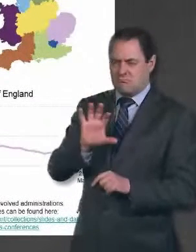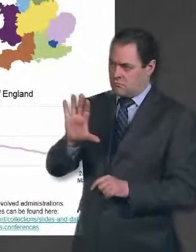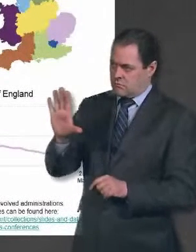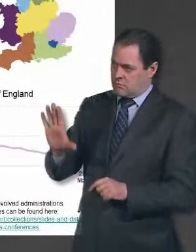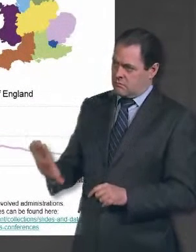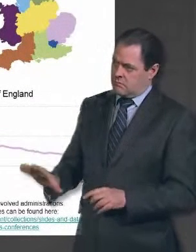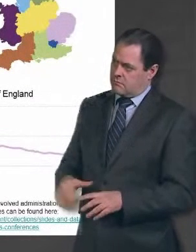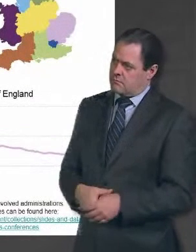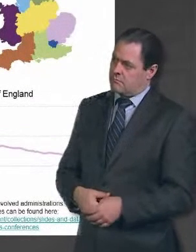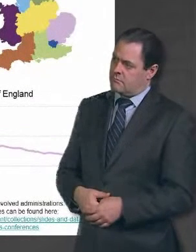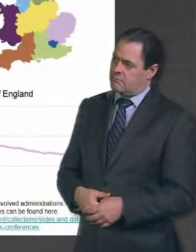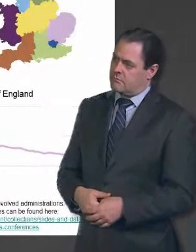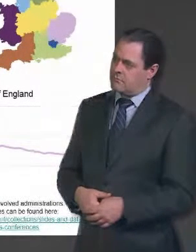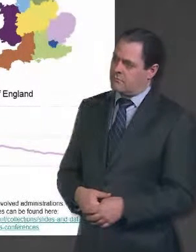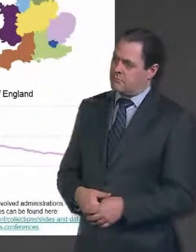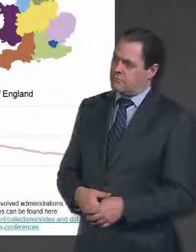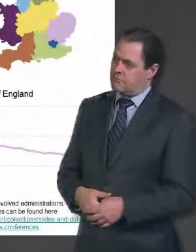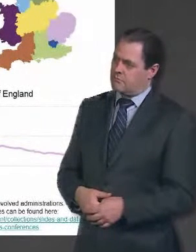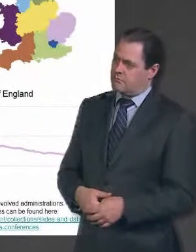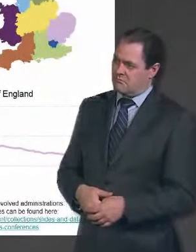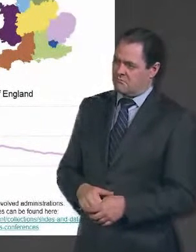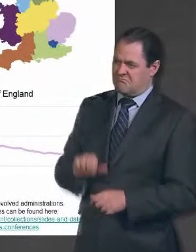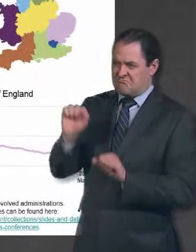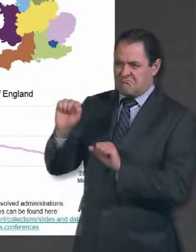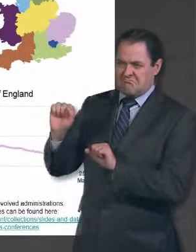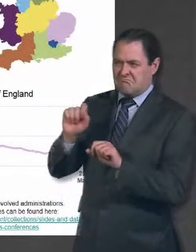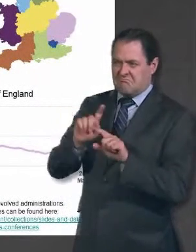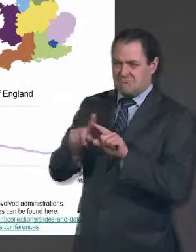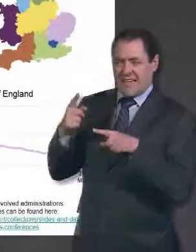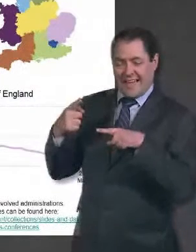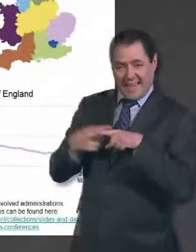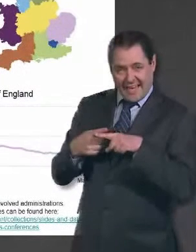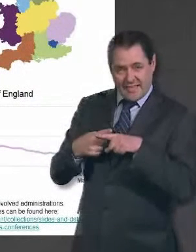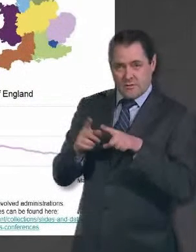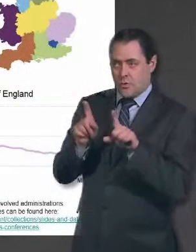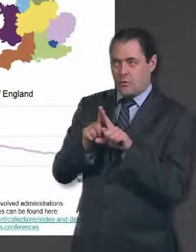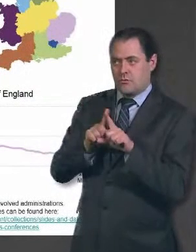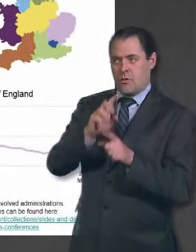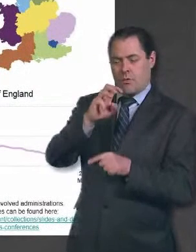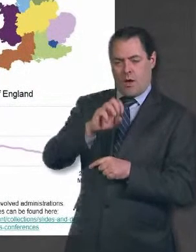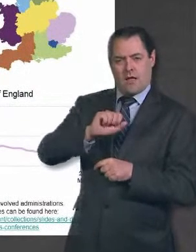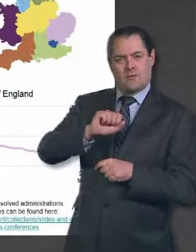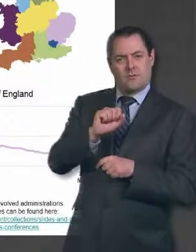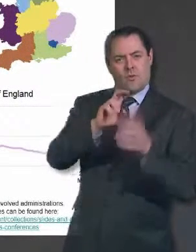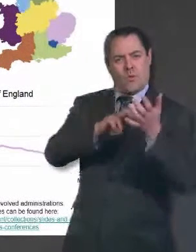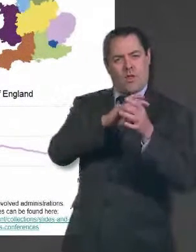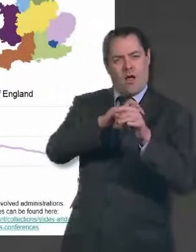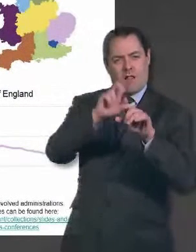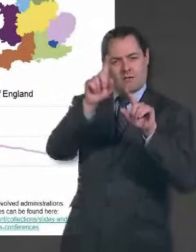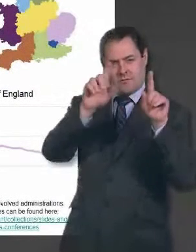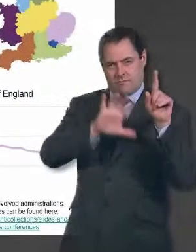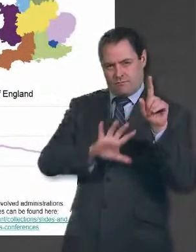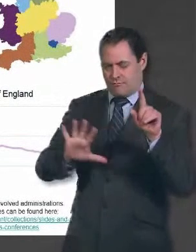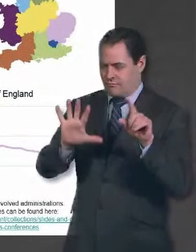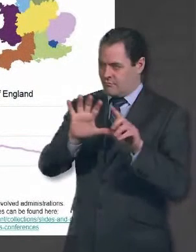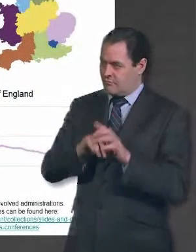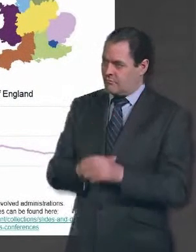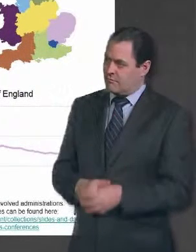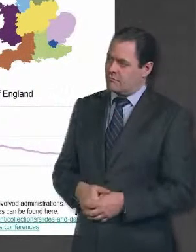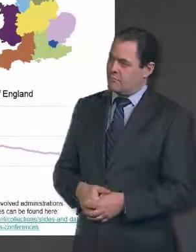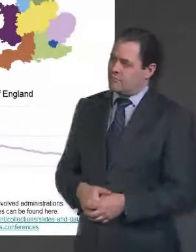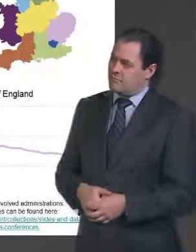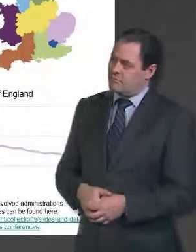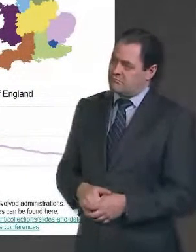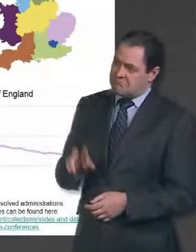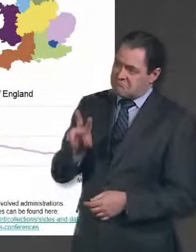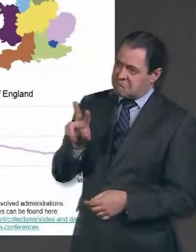different regions of England and for the different countries of the UK. And a number of things are apparent from this. Firstly, that the impact has been